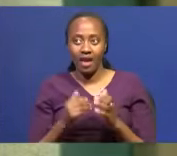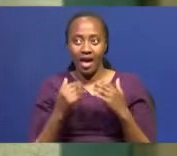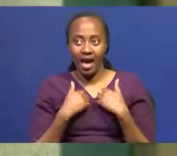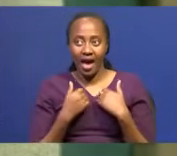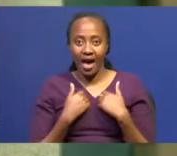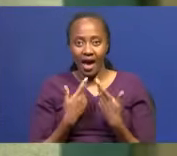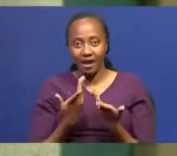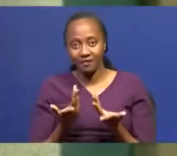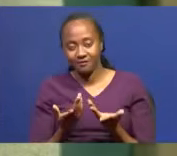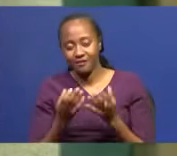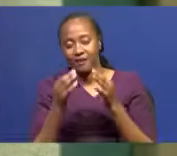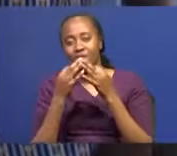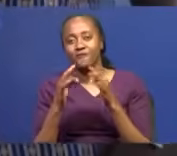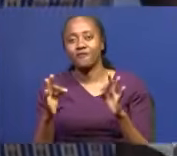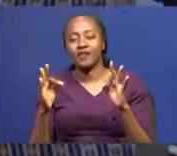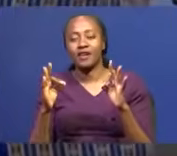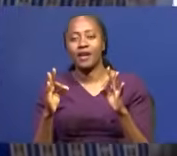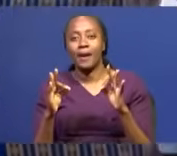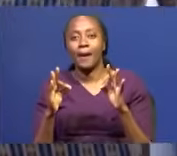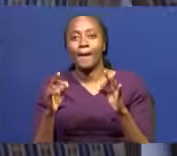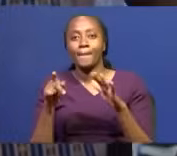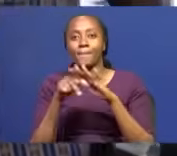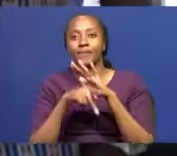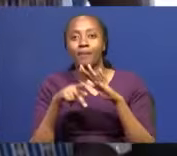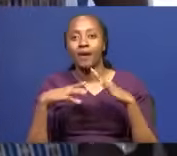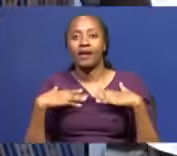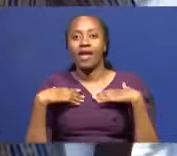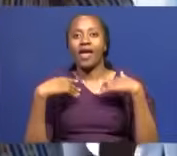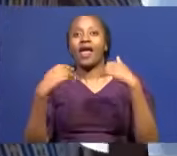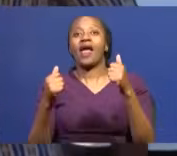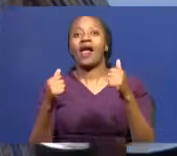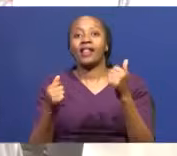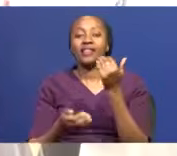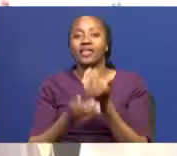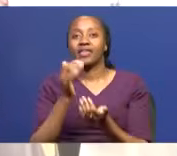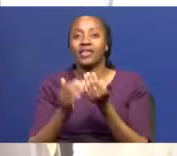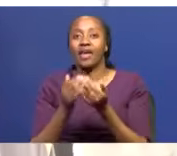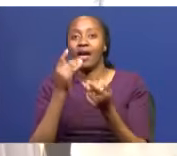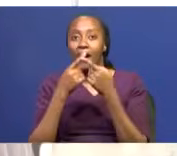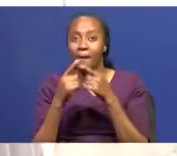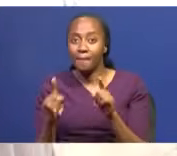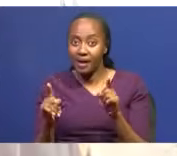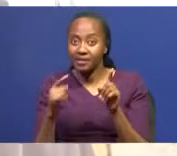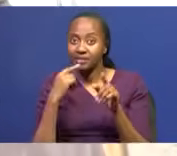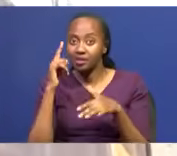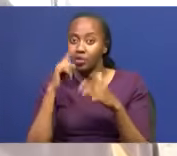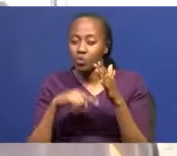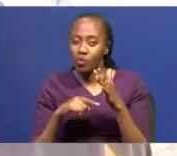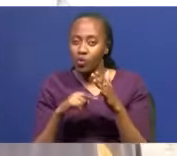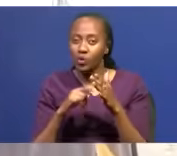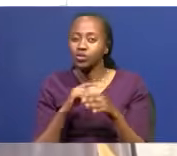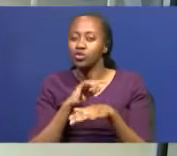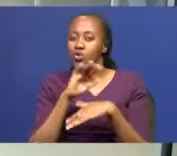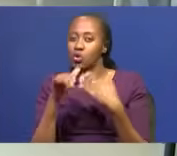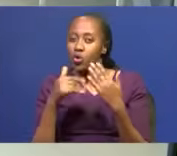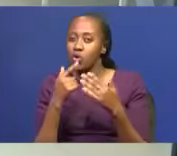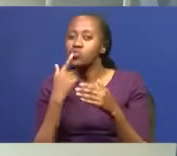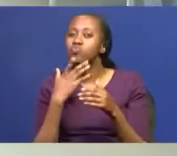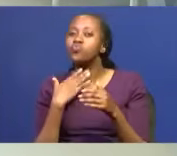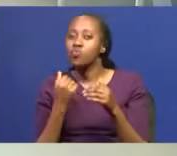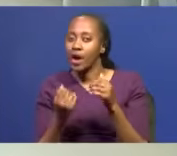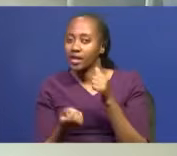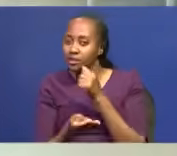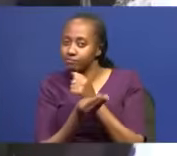Saboteurs of free primary health care. President Ruto warns errant medical personnel who ask for keto